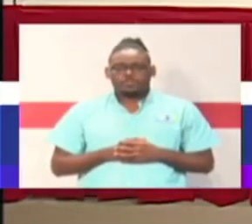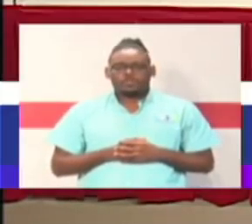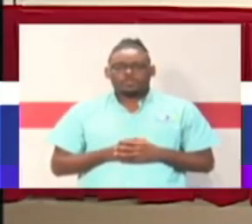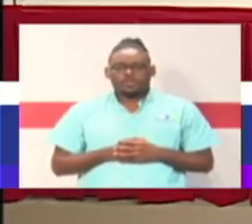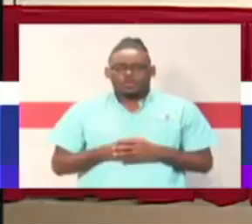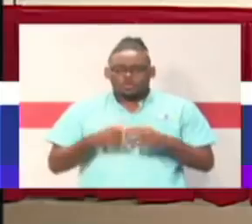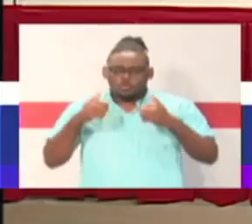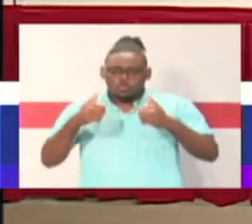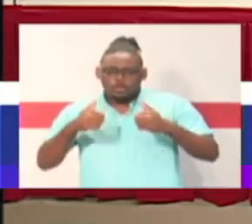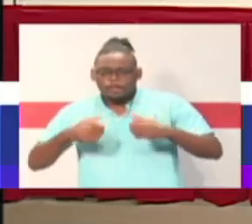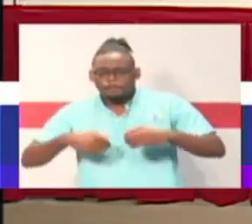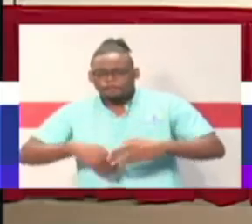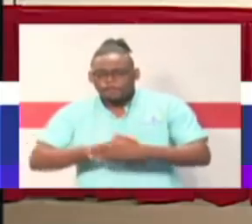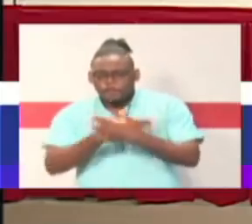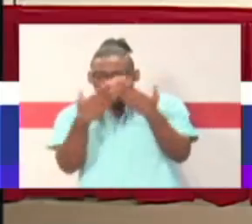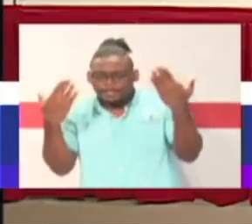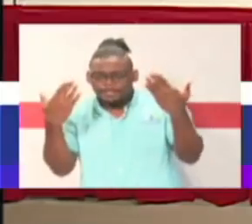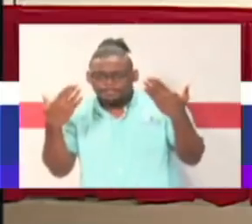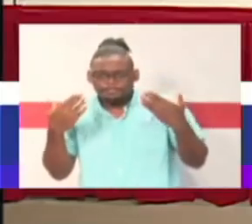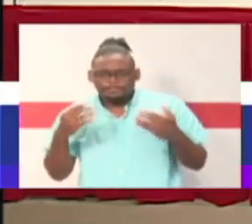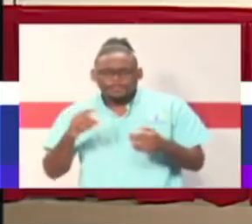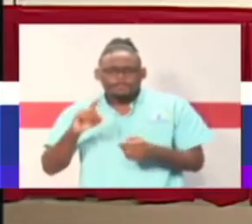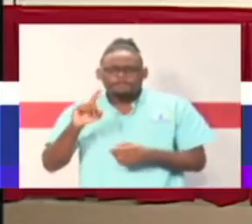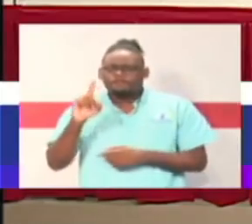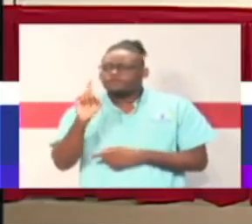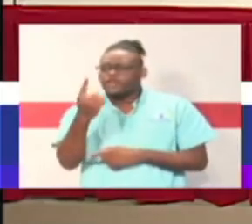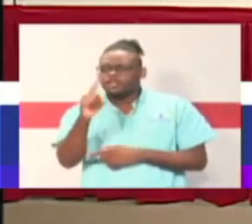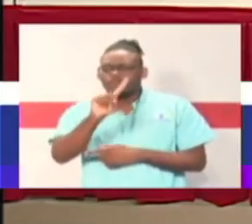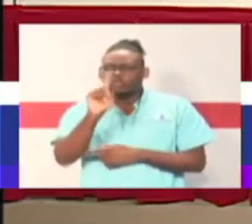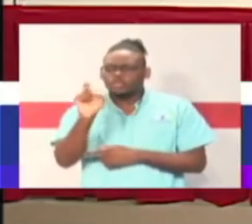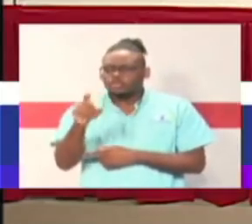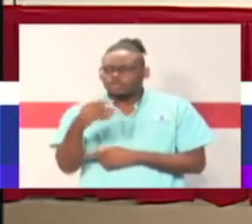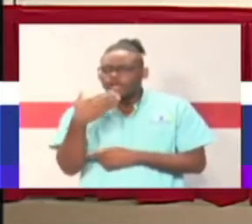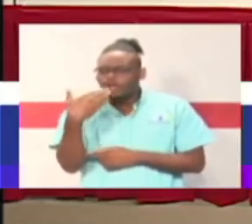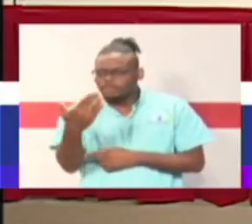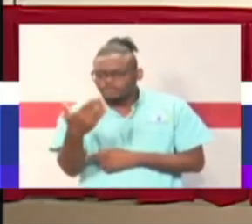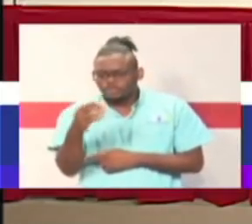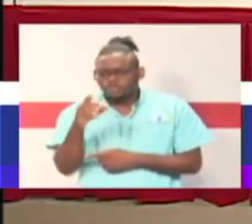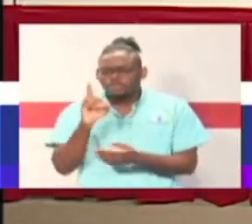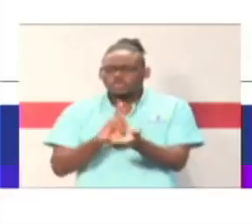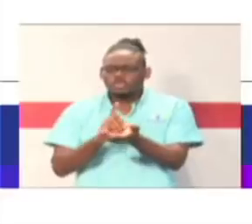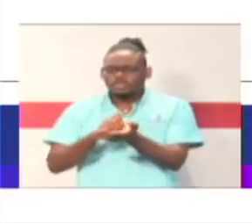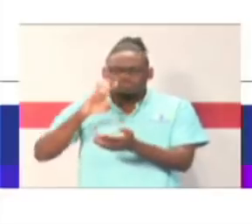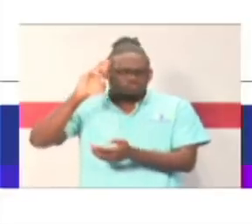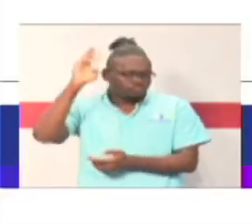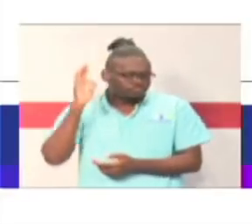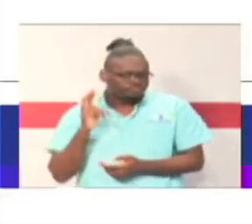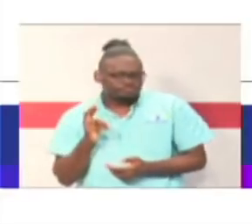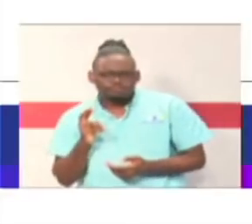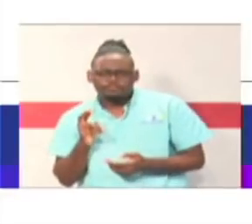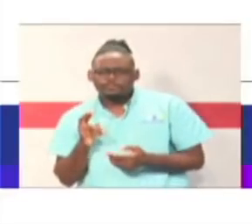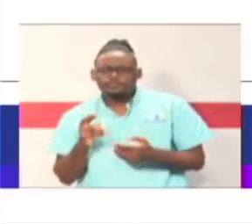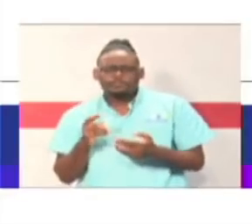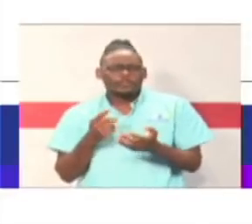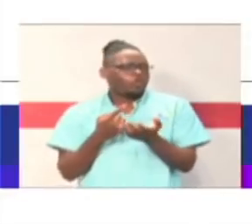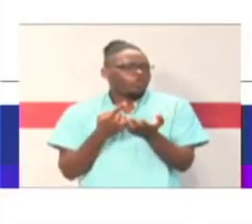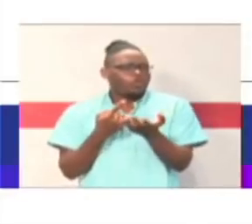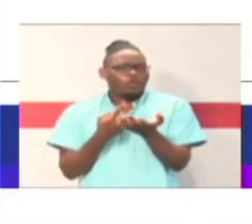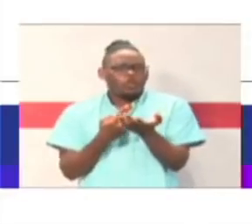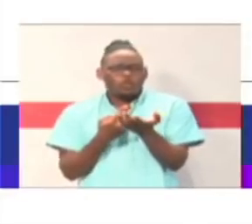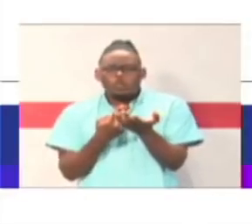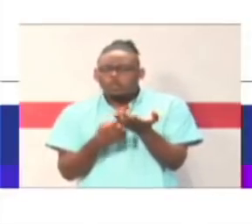AZPnews.com. My first question is for Dr. Richards. Dr. Richards, I wanted to find out what happens to the medical